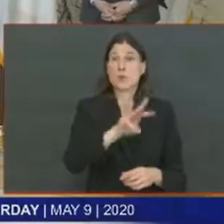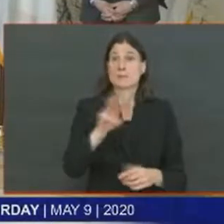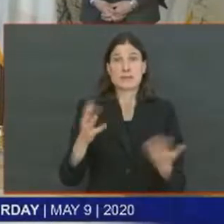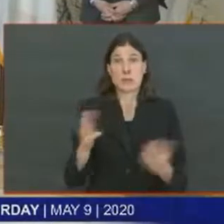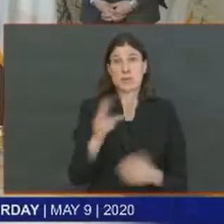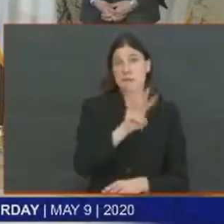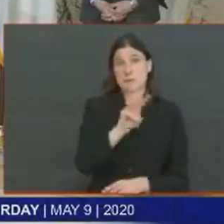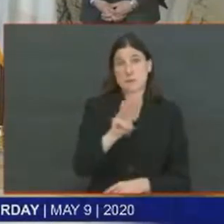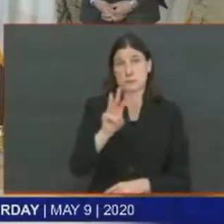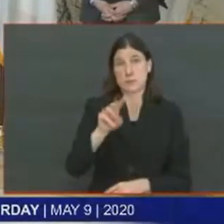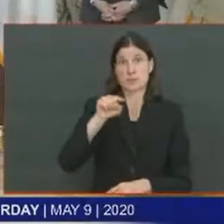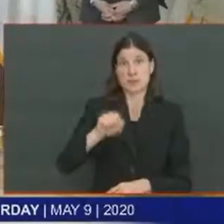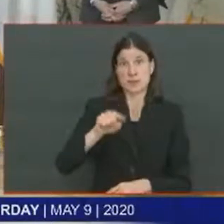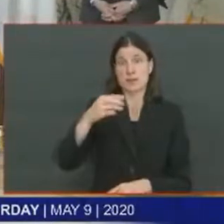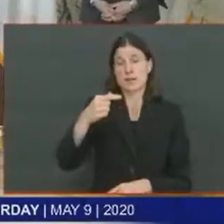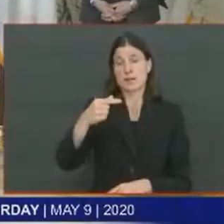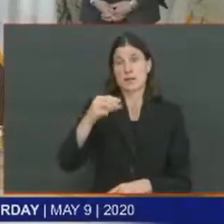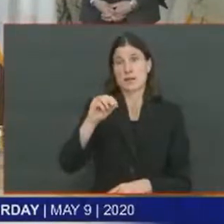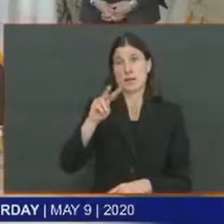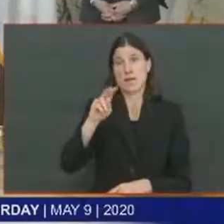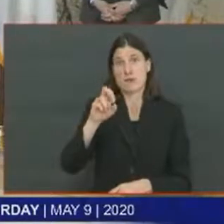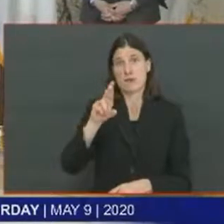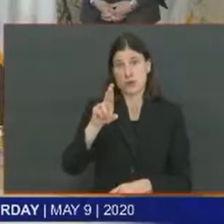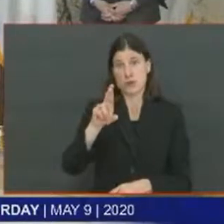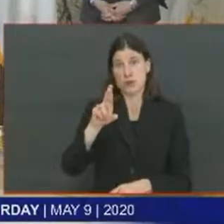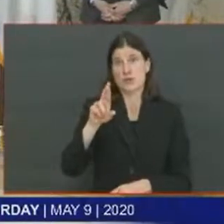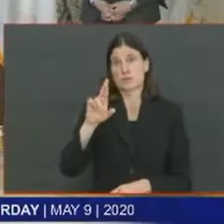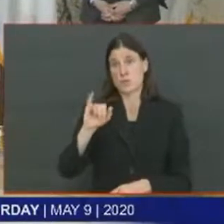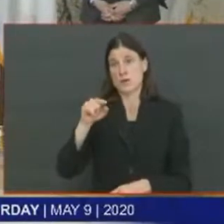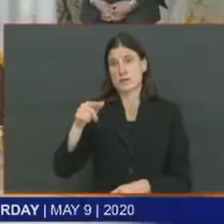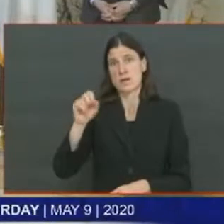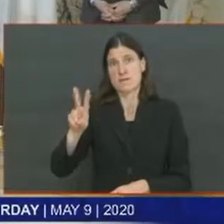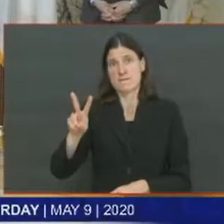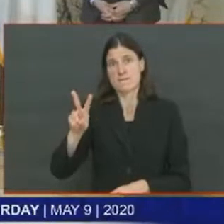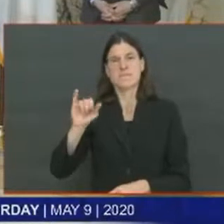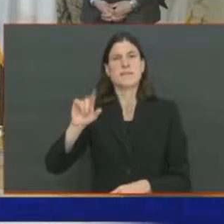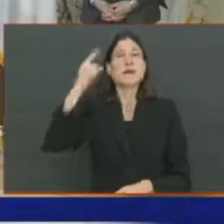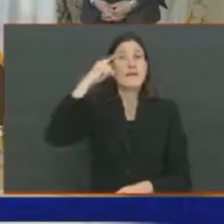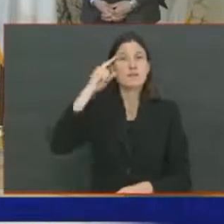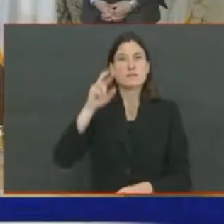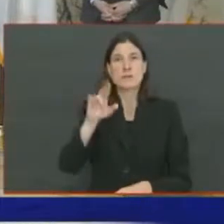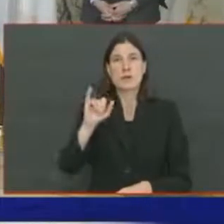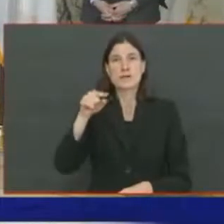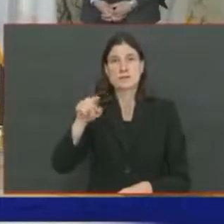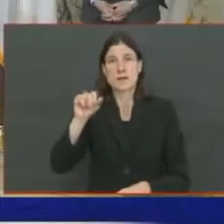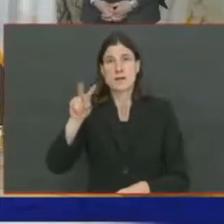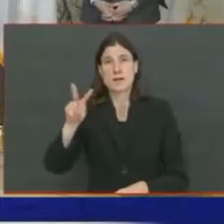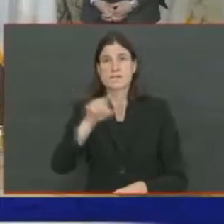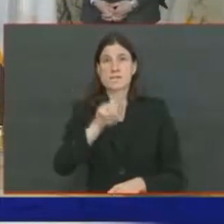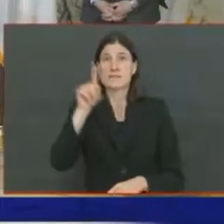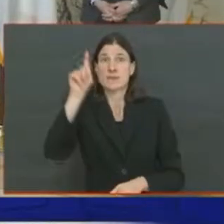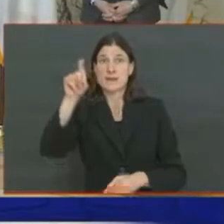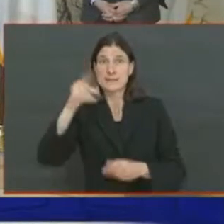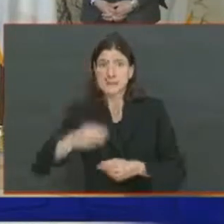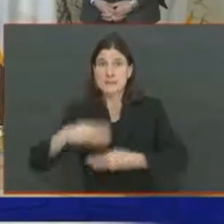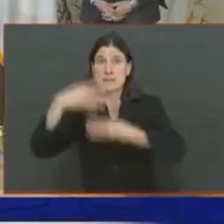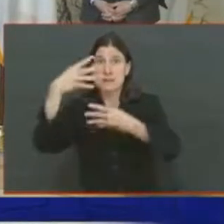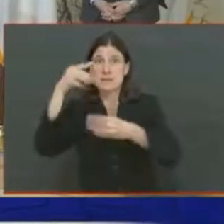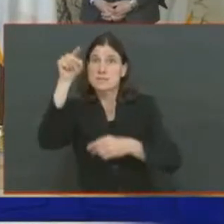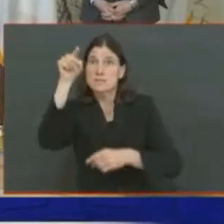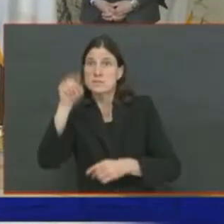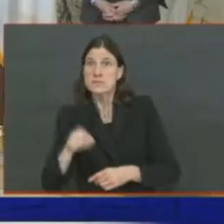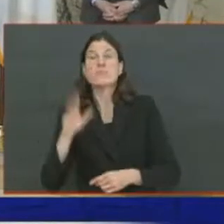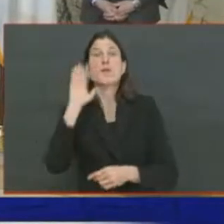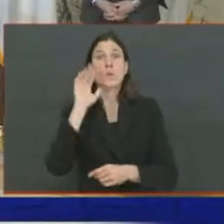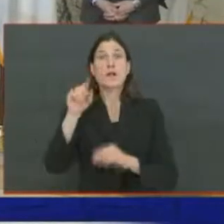www.governor.ri.gov. And there'll be a button there at the top of the website. You can sign up there for daily coronavirus updates. I'd encourage you to do